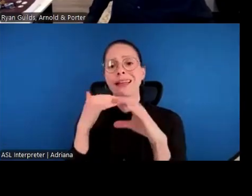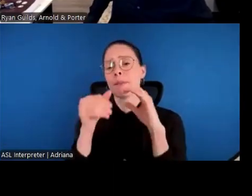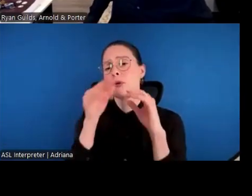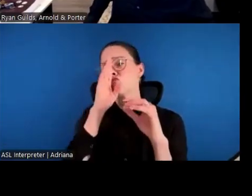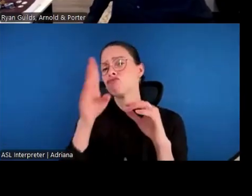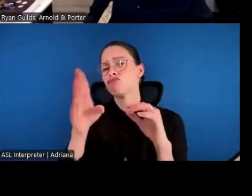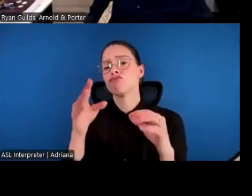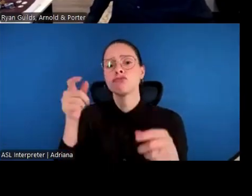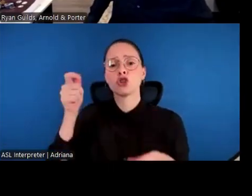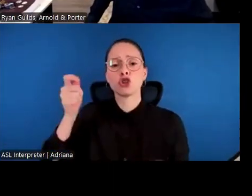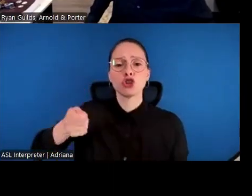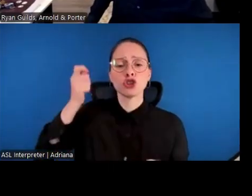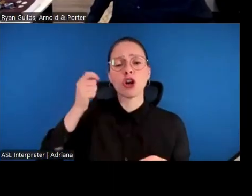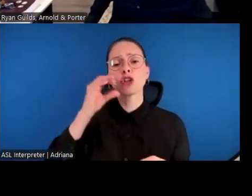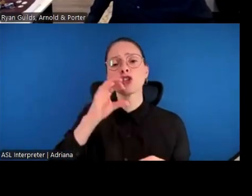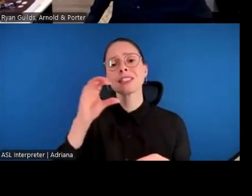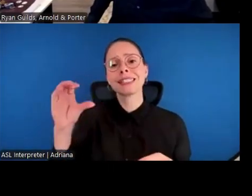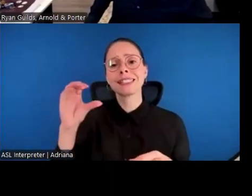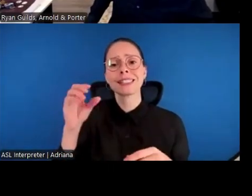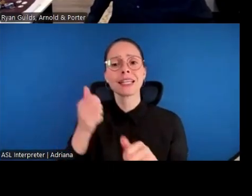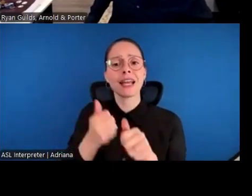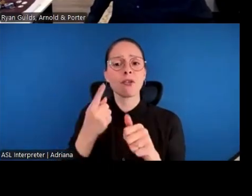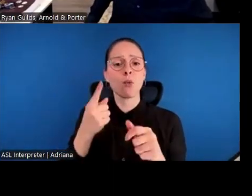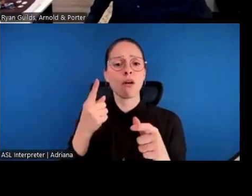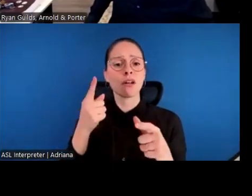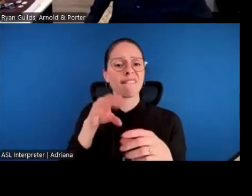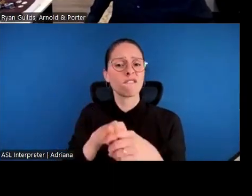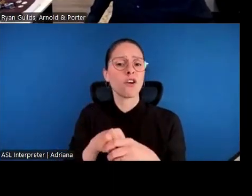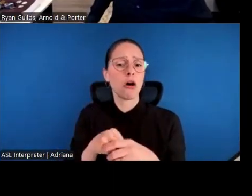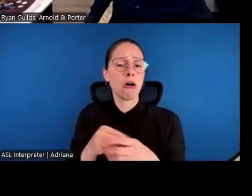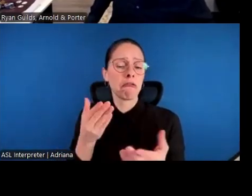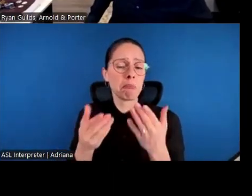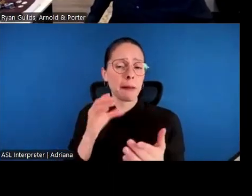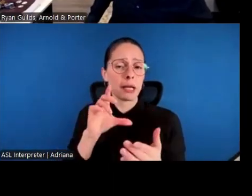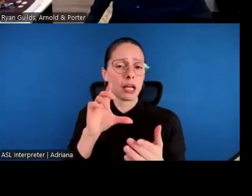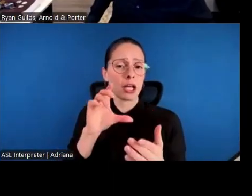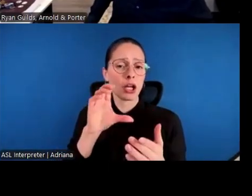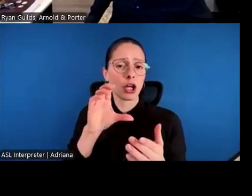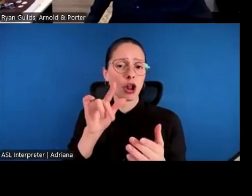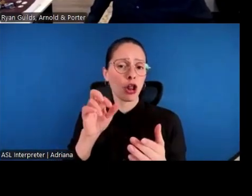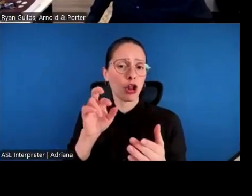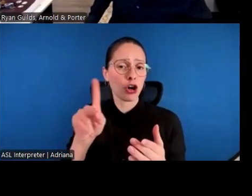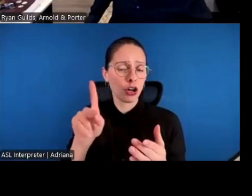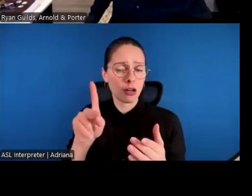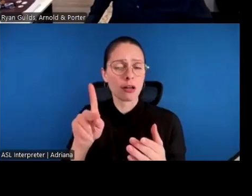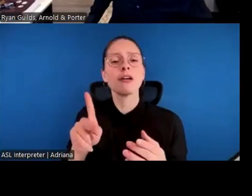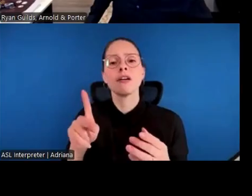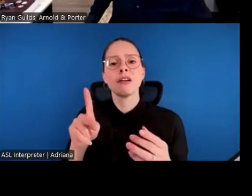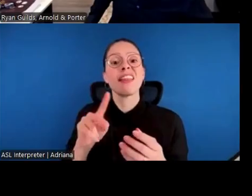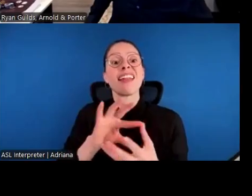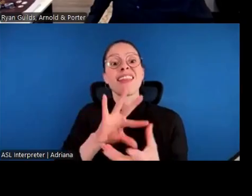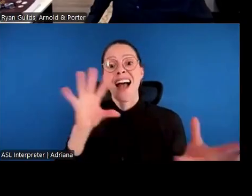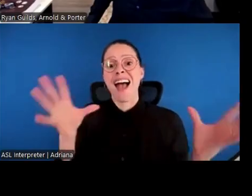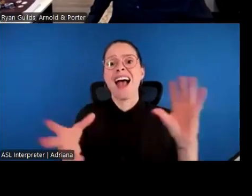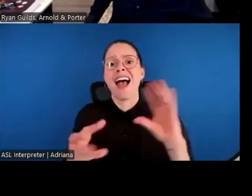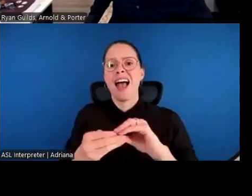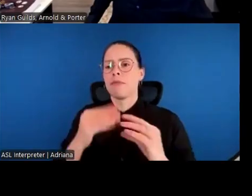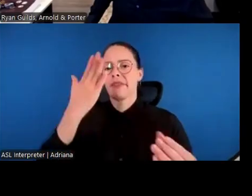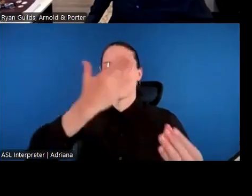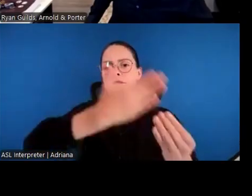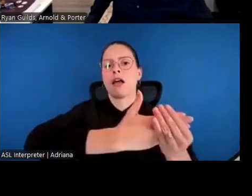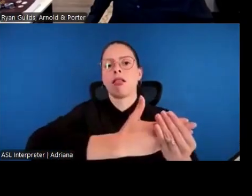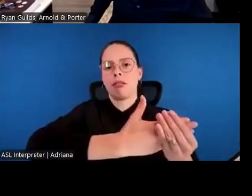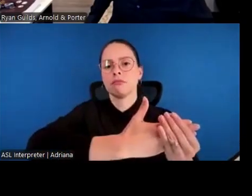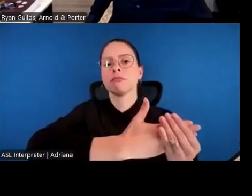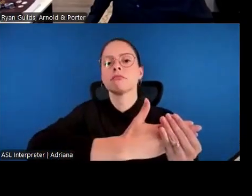the parties, and maybe you CC a clerk, and that is how things are filed in the case. It is very common